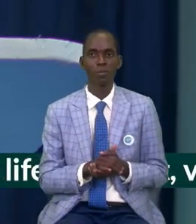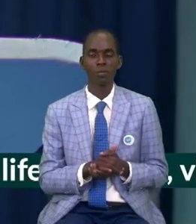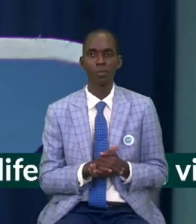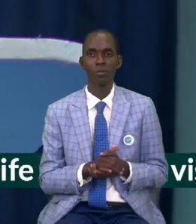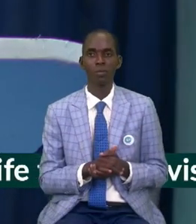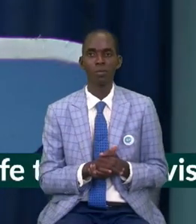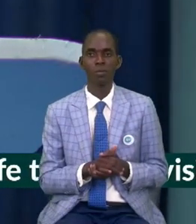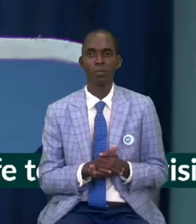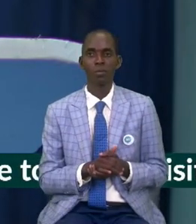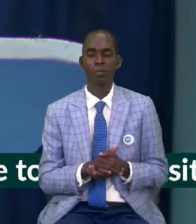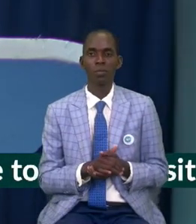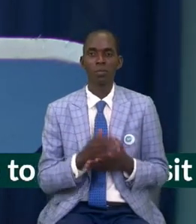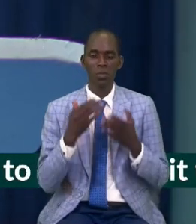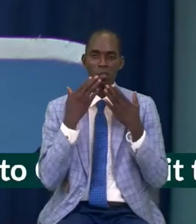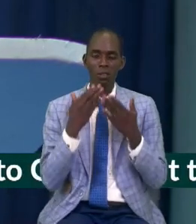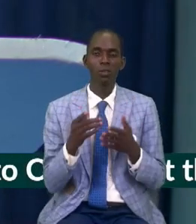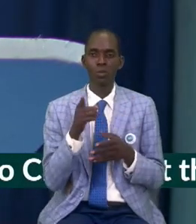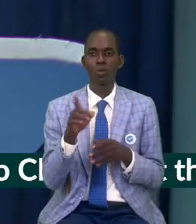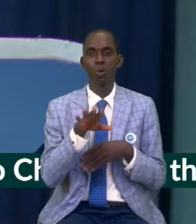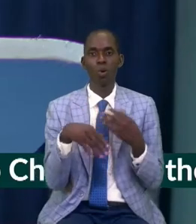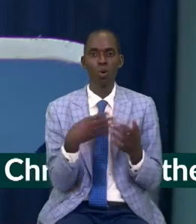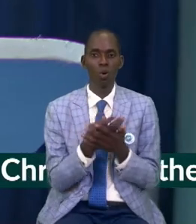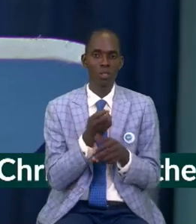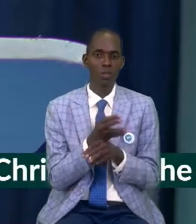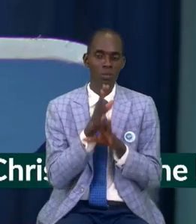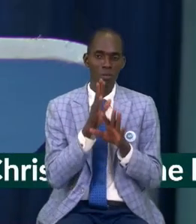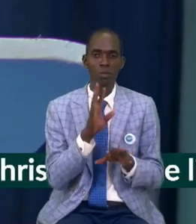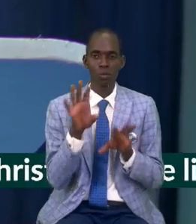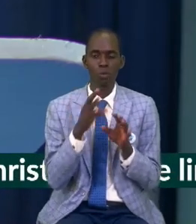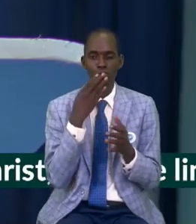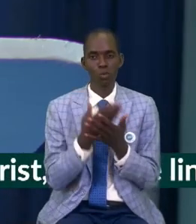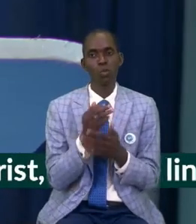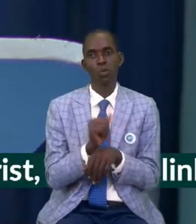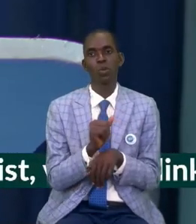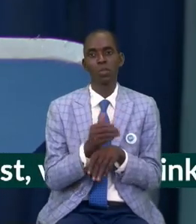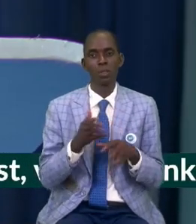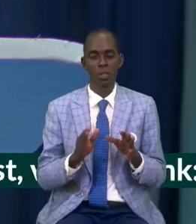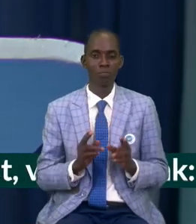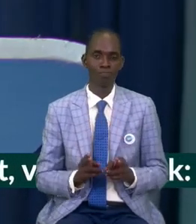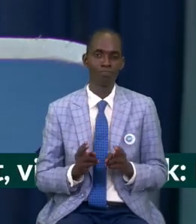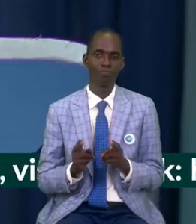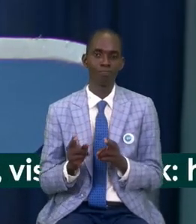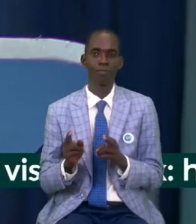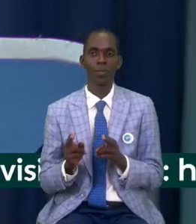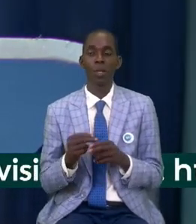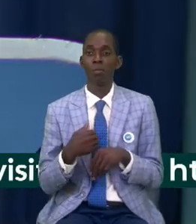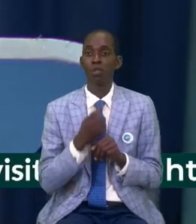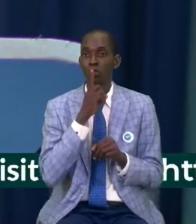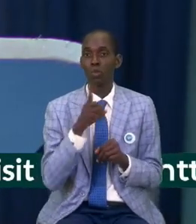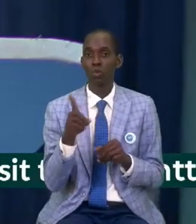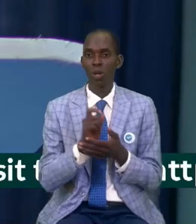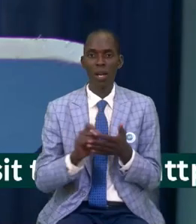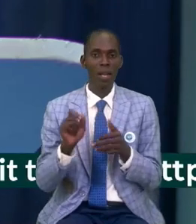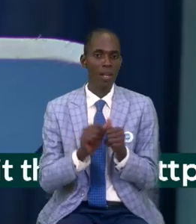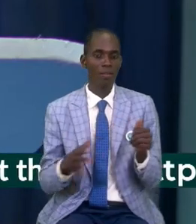Let's hasten up. Make sure you write everything correctly. And check the phone numbers